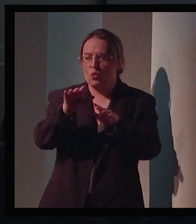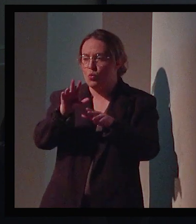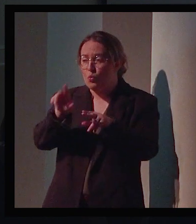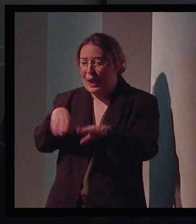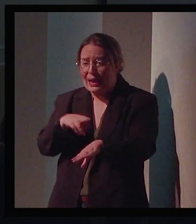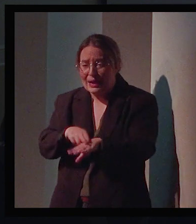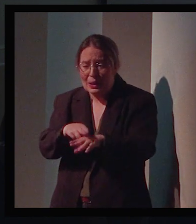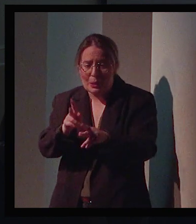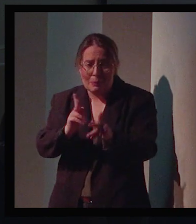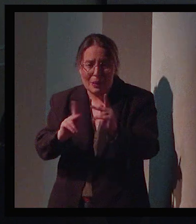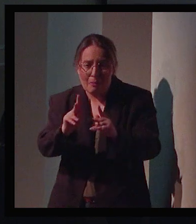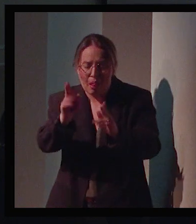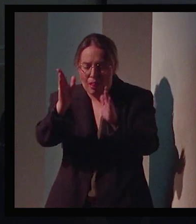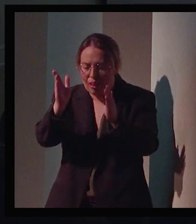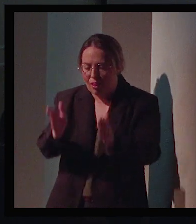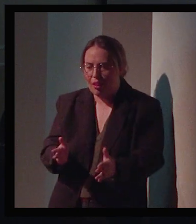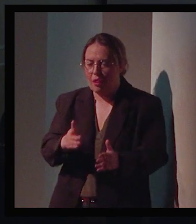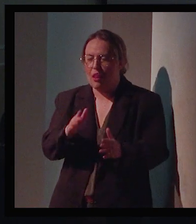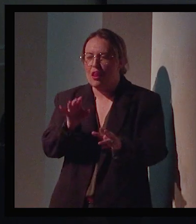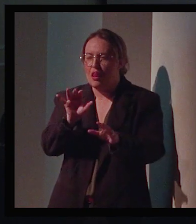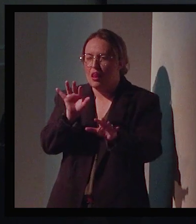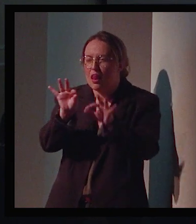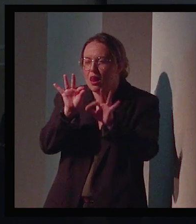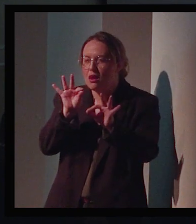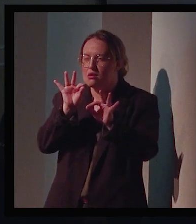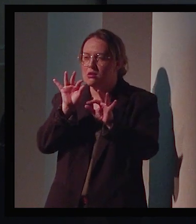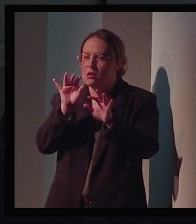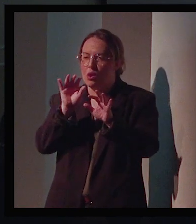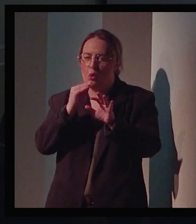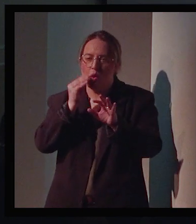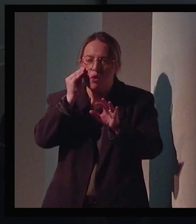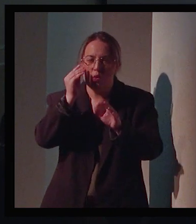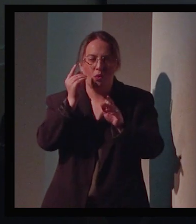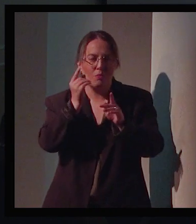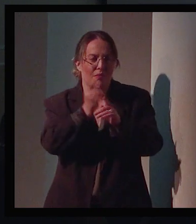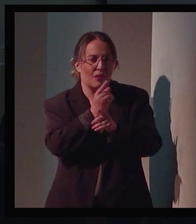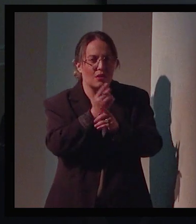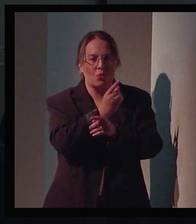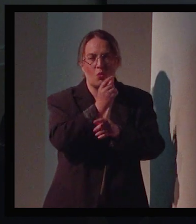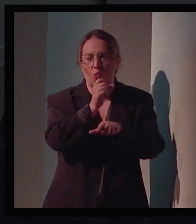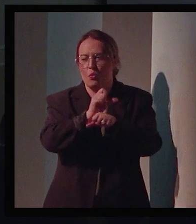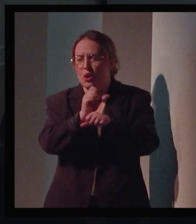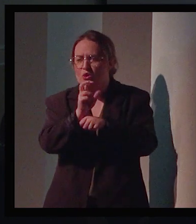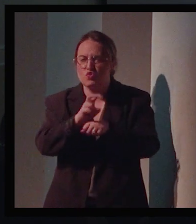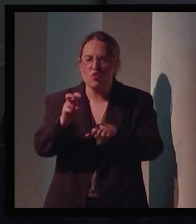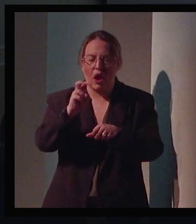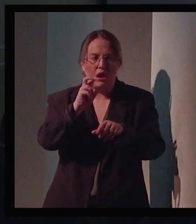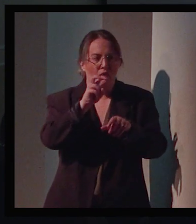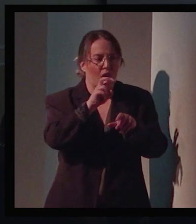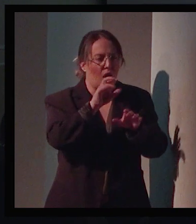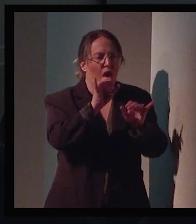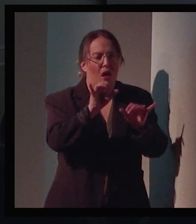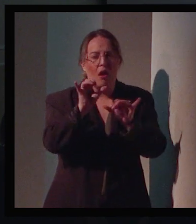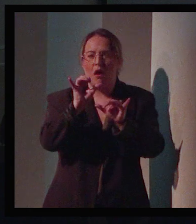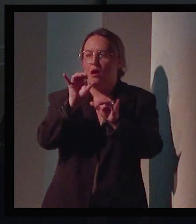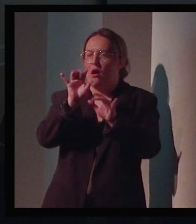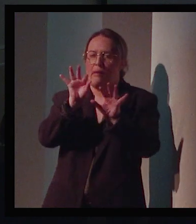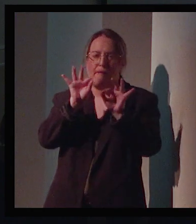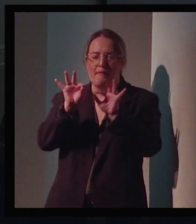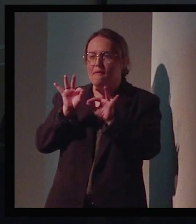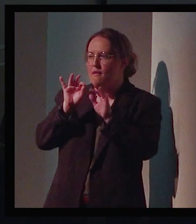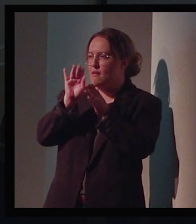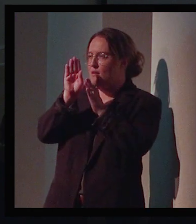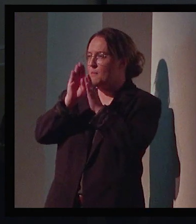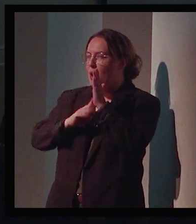low-stakes activities and sights of home, leisure, work, travel. Such subjects appeal to a